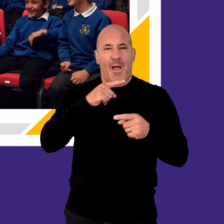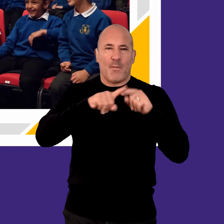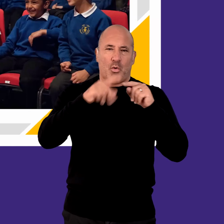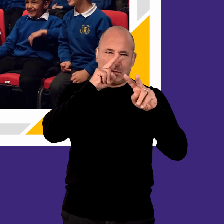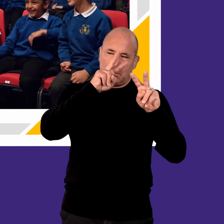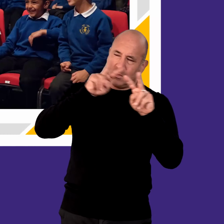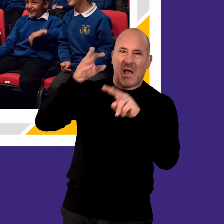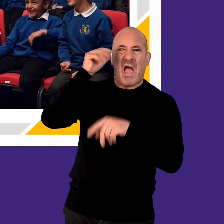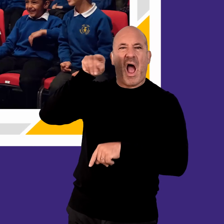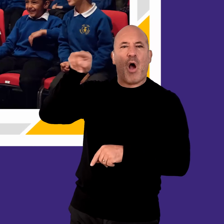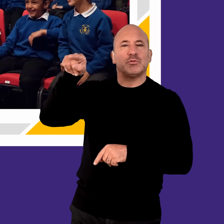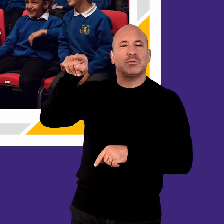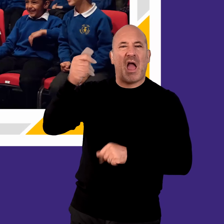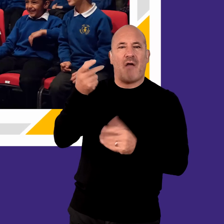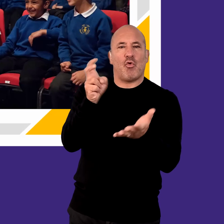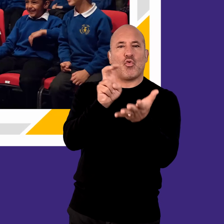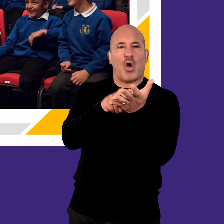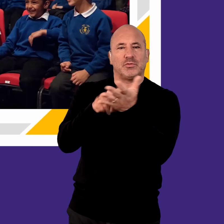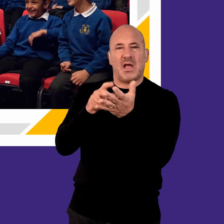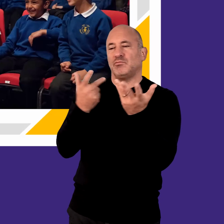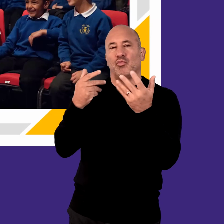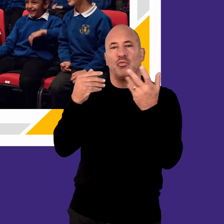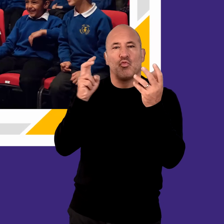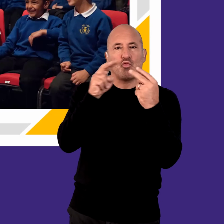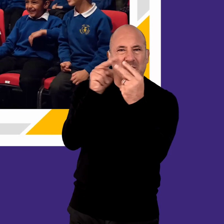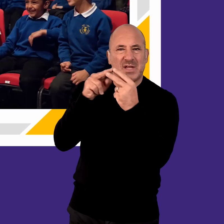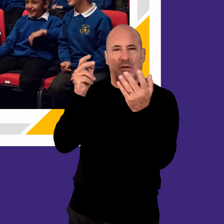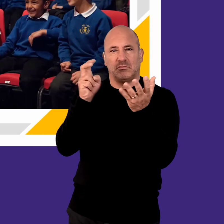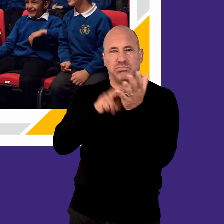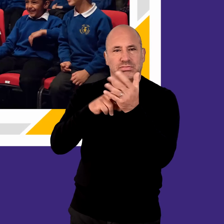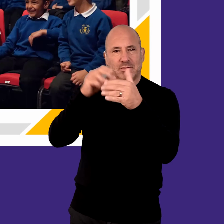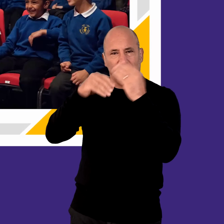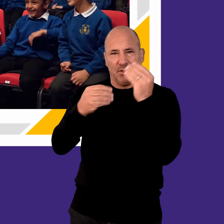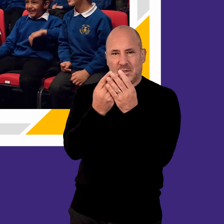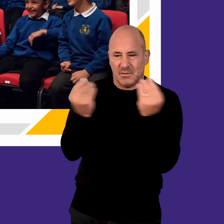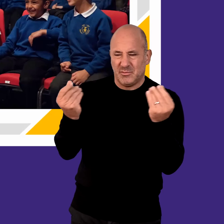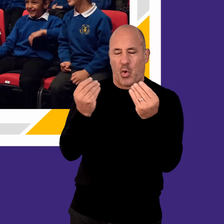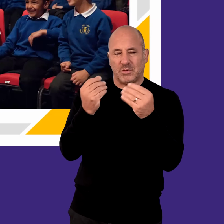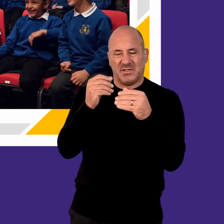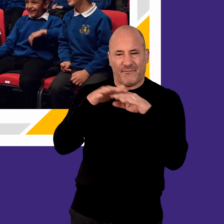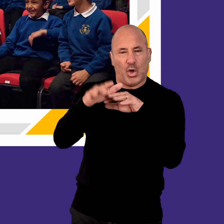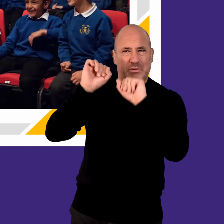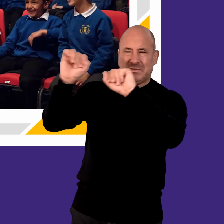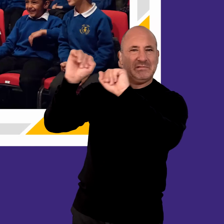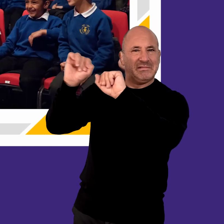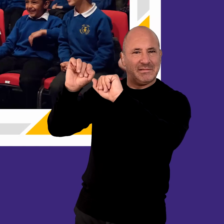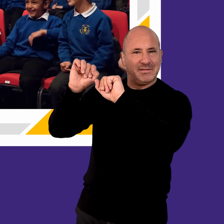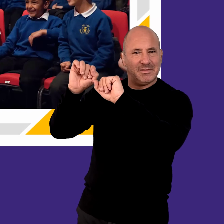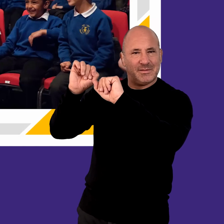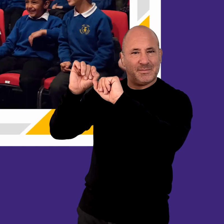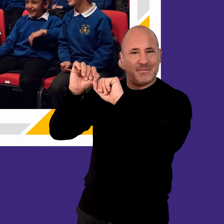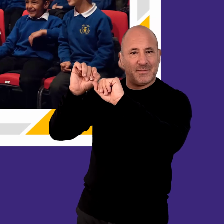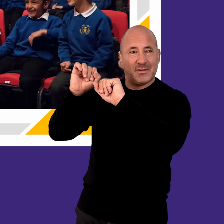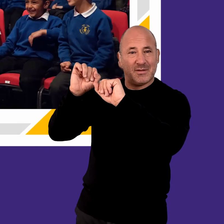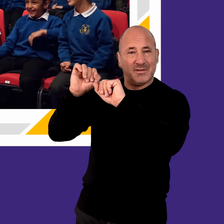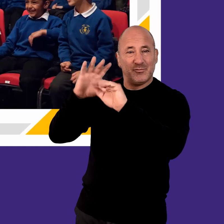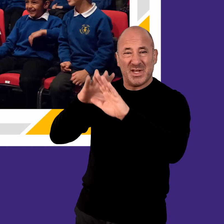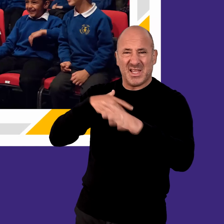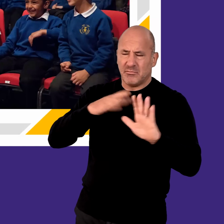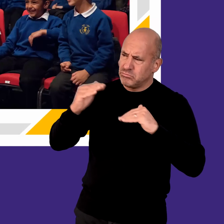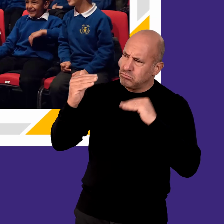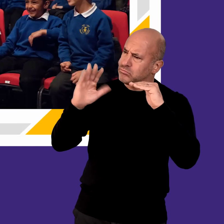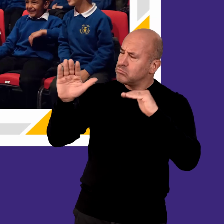And I think there is a tendency for that sometimes because they're perceived to be the people with the contacts and the people with the kind of influence and